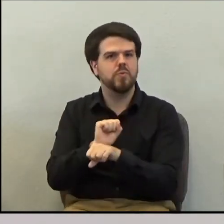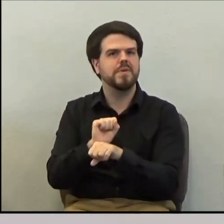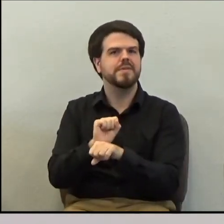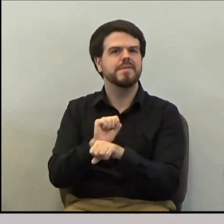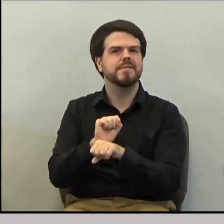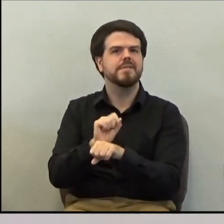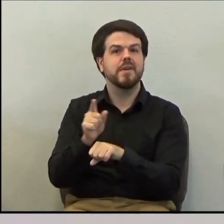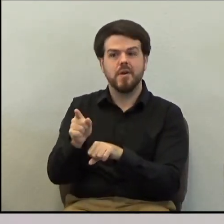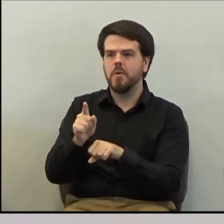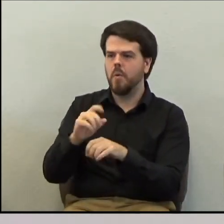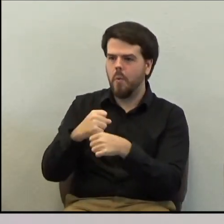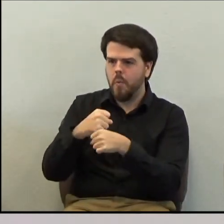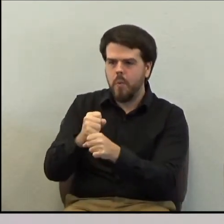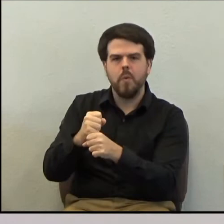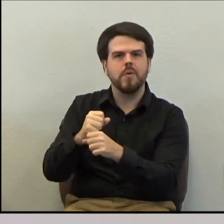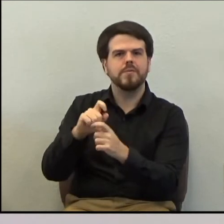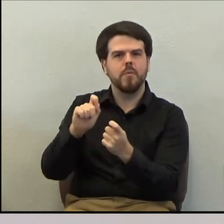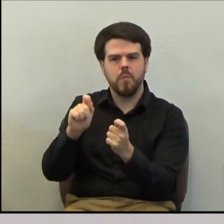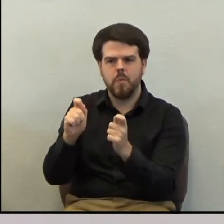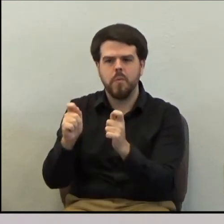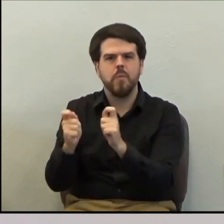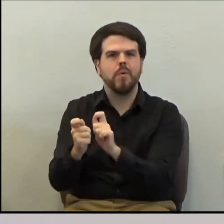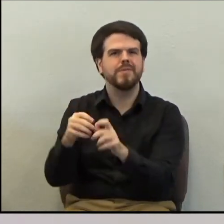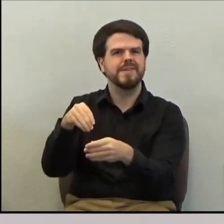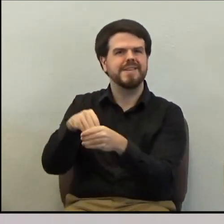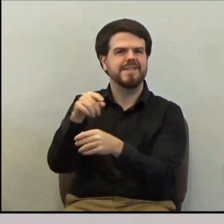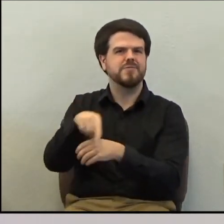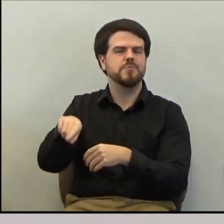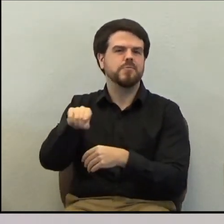which is indeed at work in you who believe.